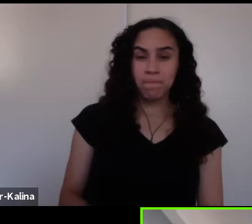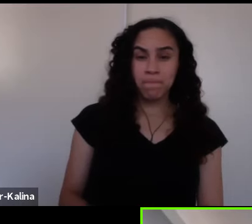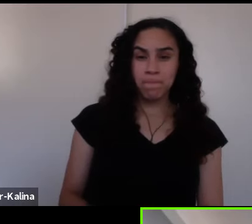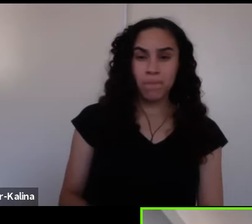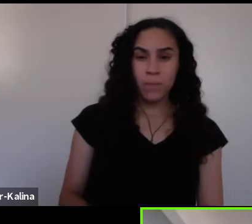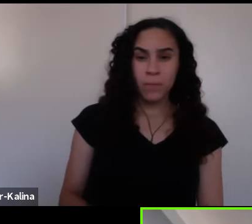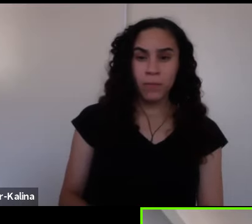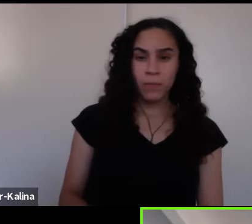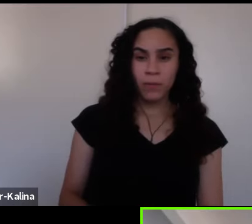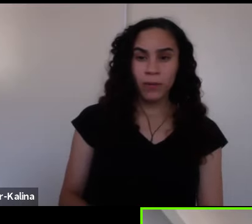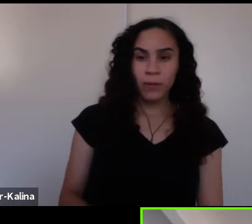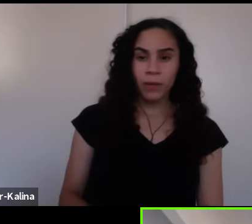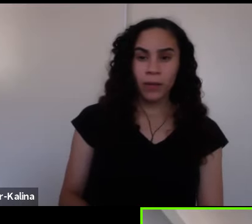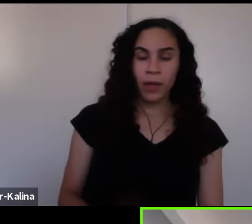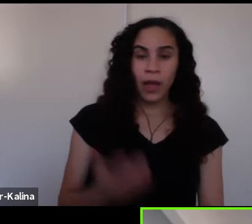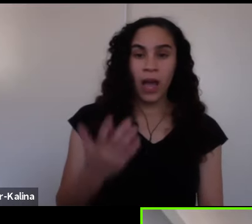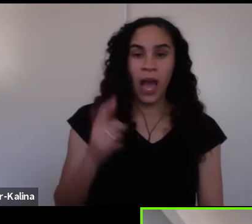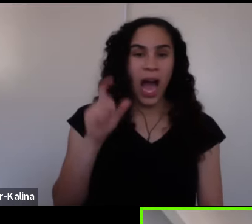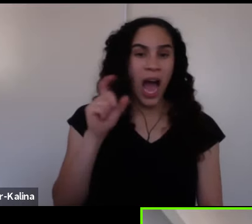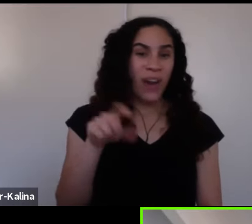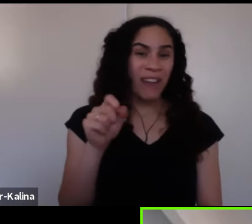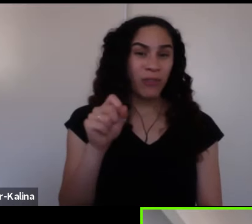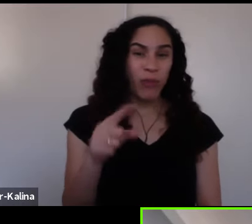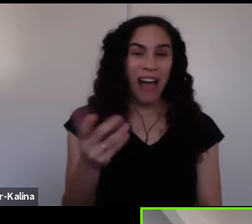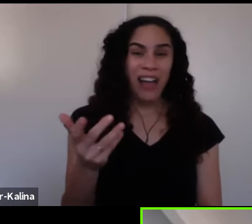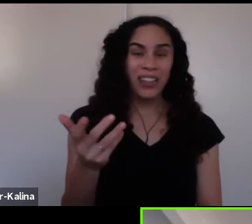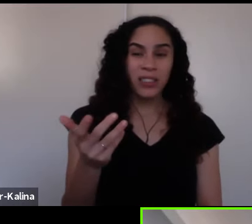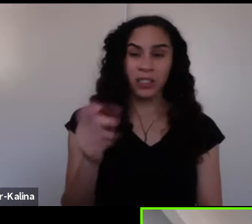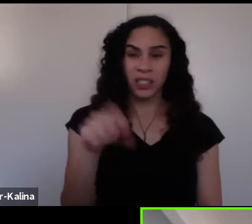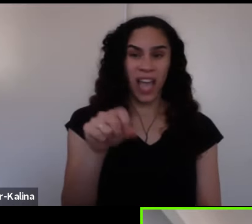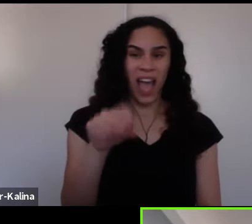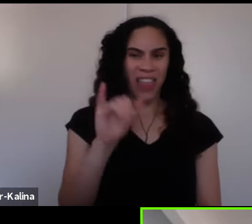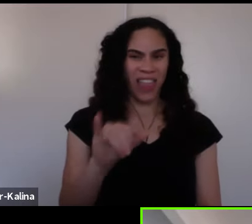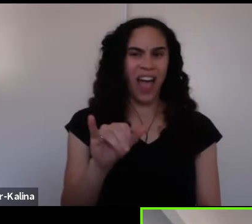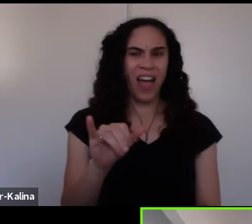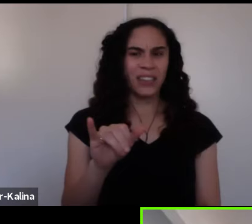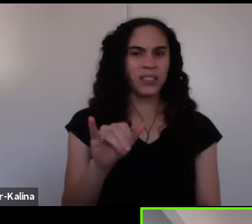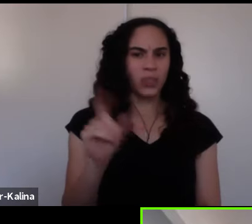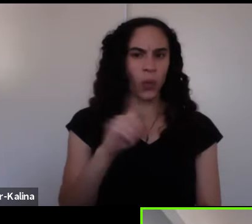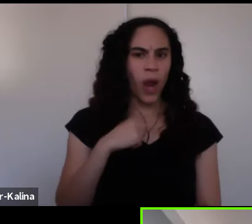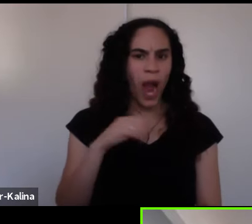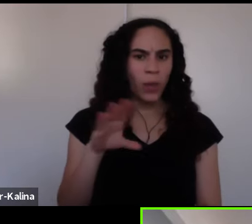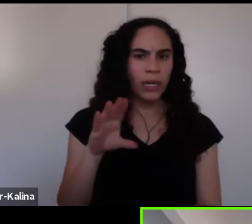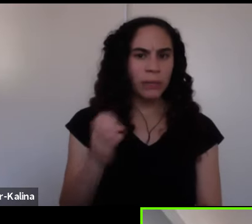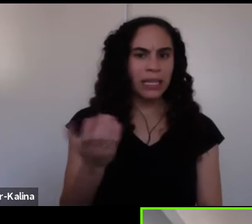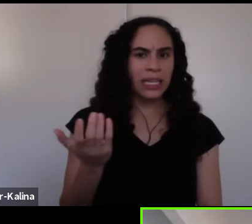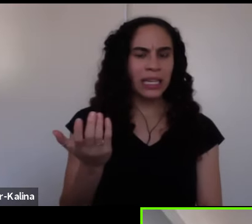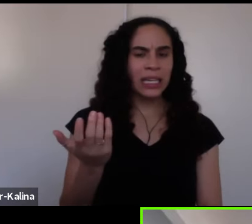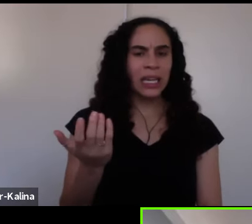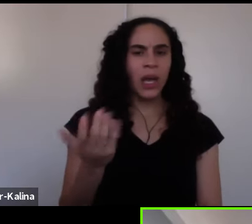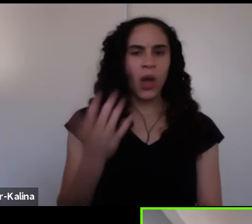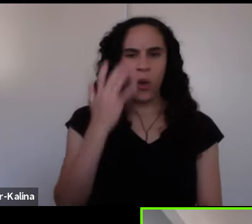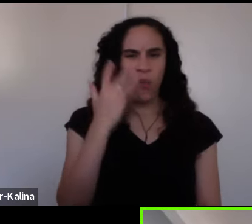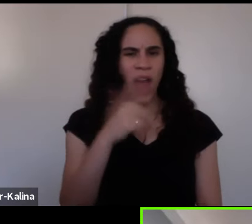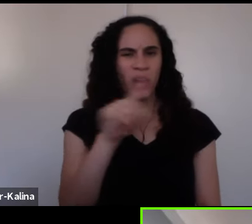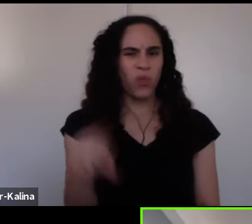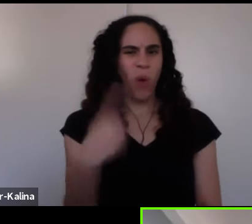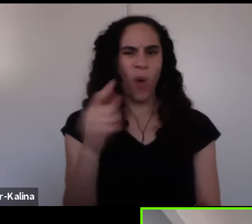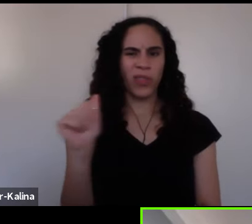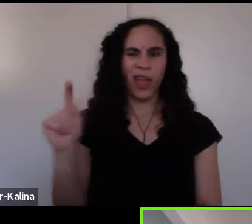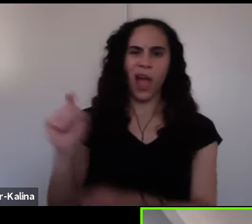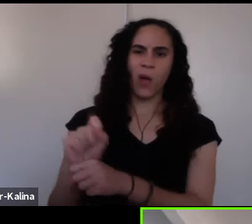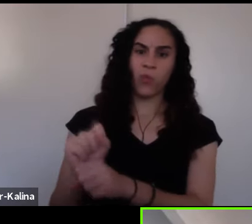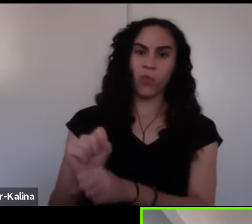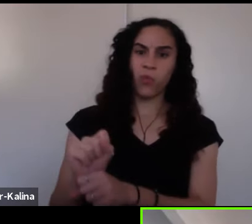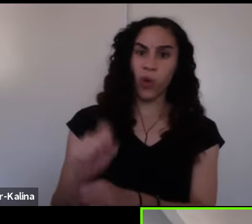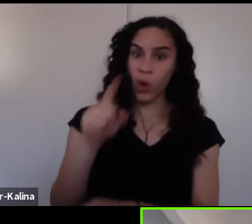I would have to ask, that's where I would be at with that. It's like, okay, why are you only doing this at work? Is it a way for you to